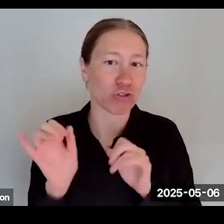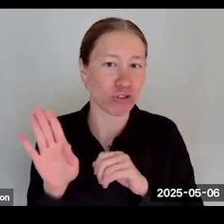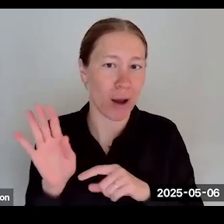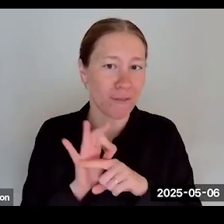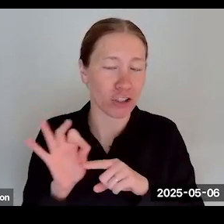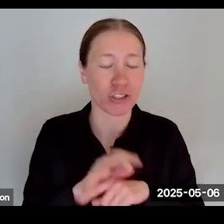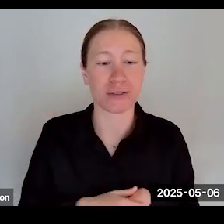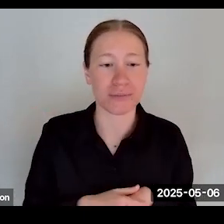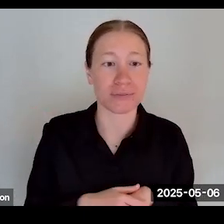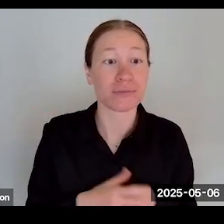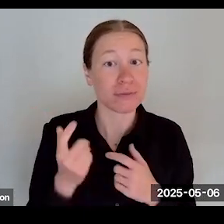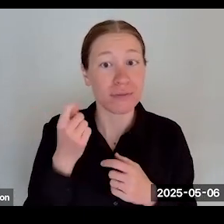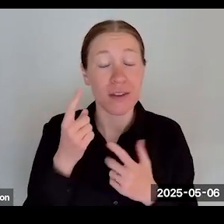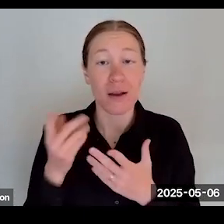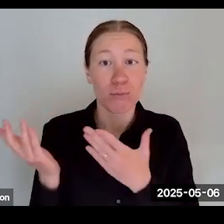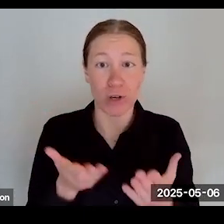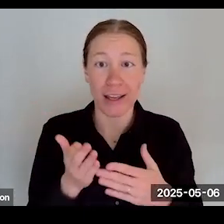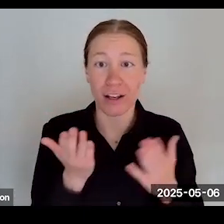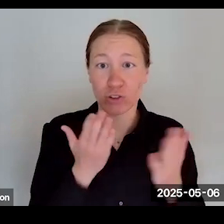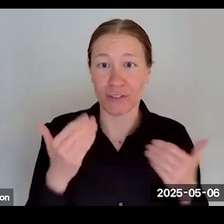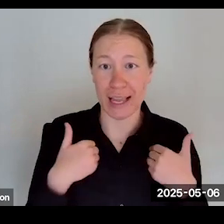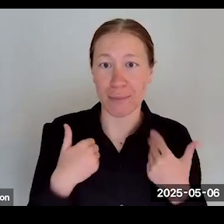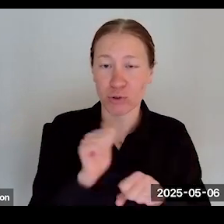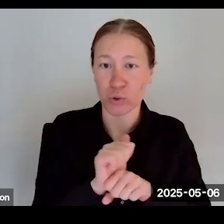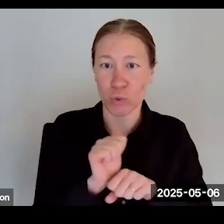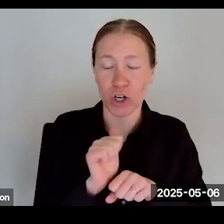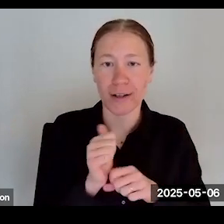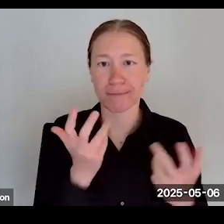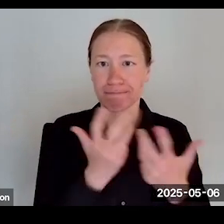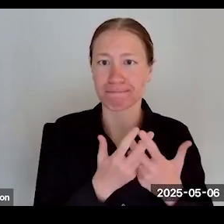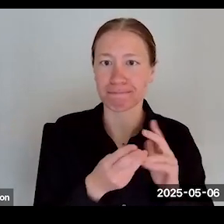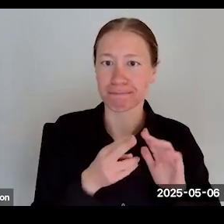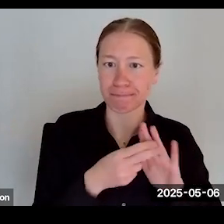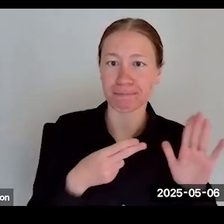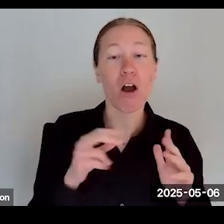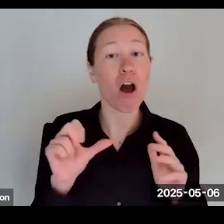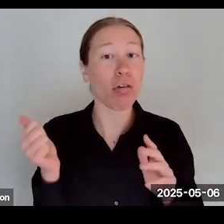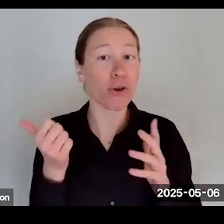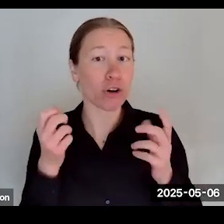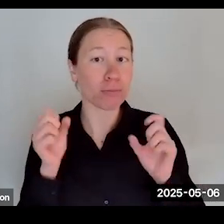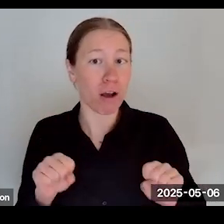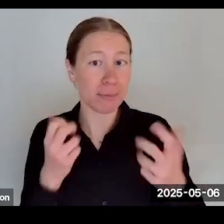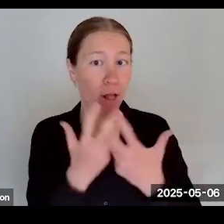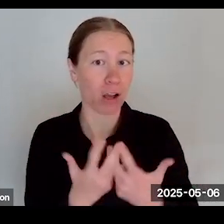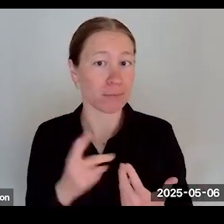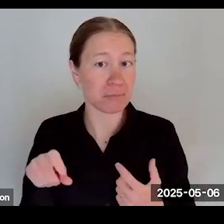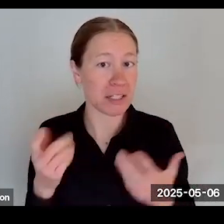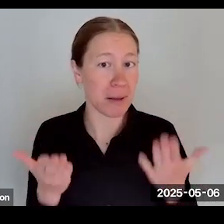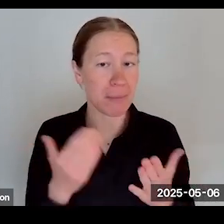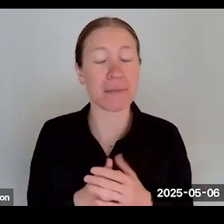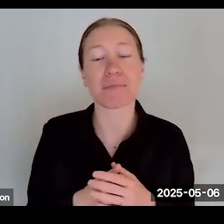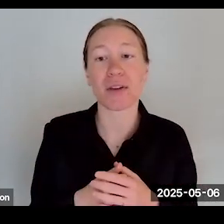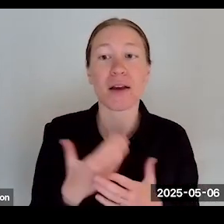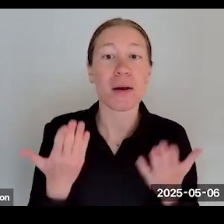In addition to bringing a service animal to work as an accommodation, other accommodations may also be needed. Some examples could include allowing